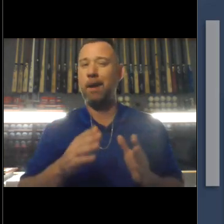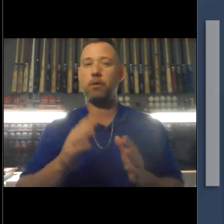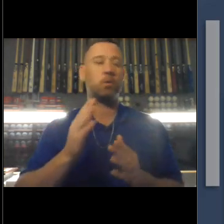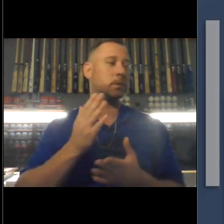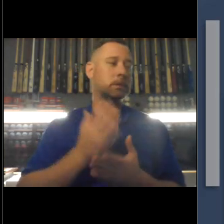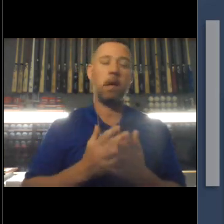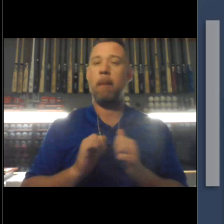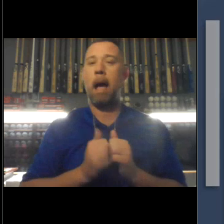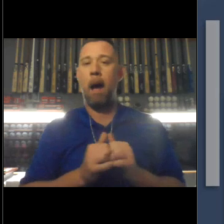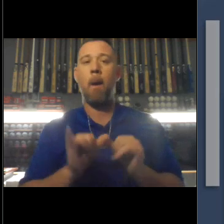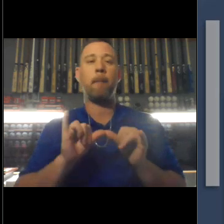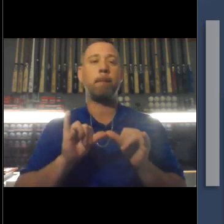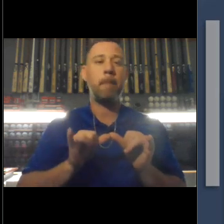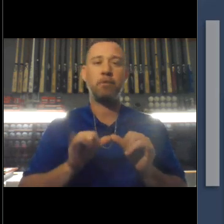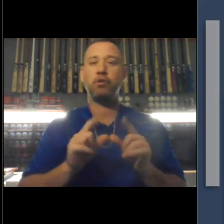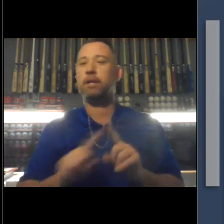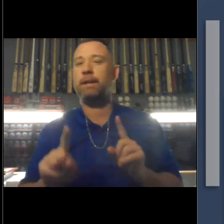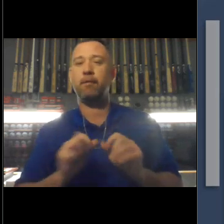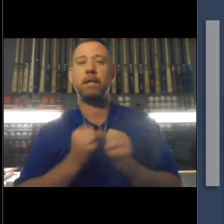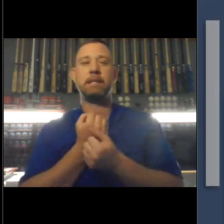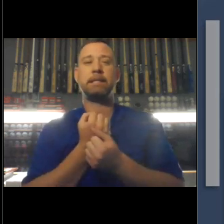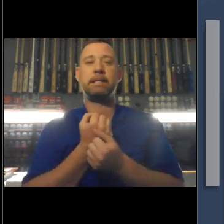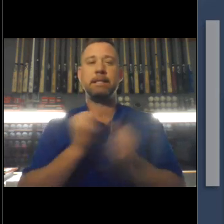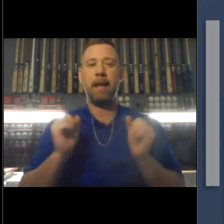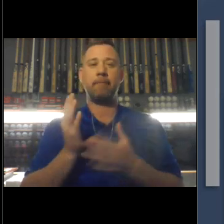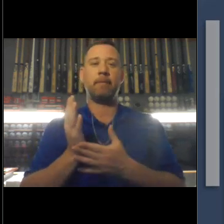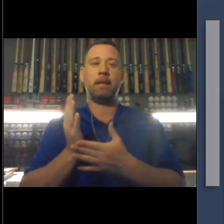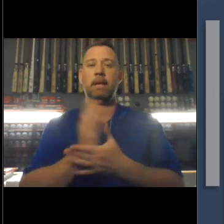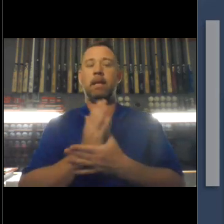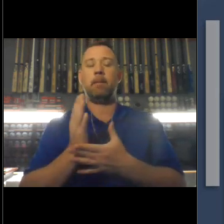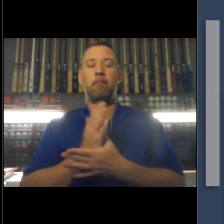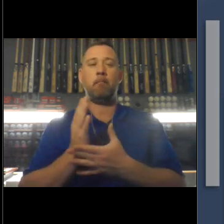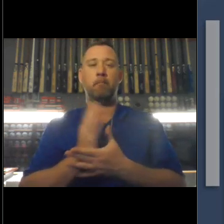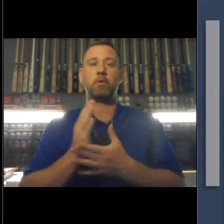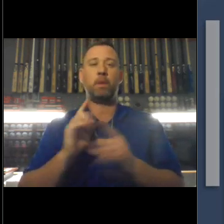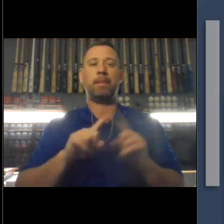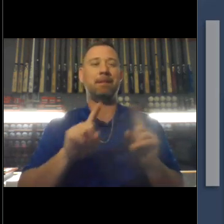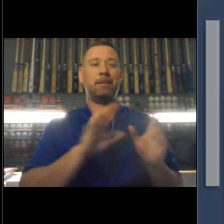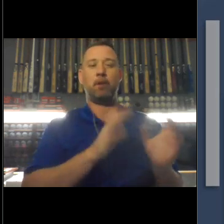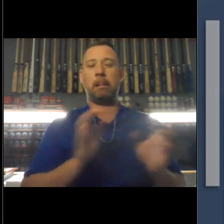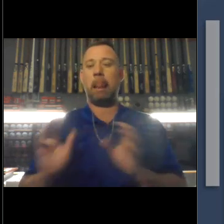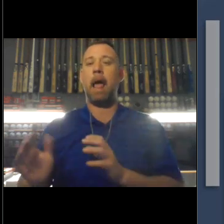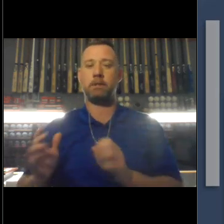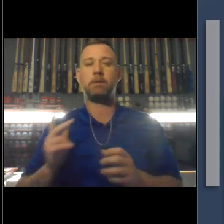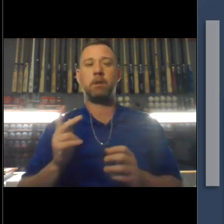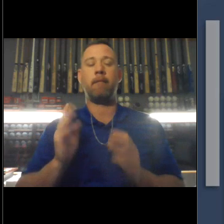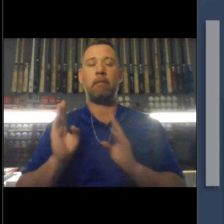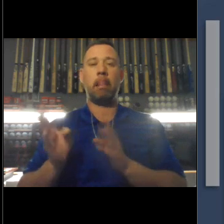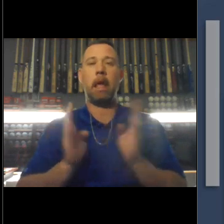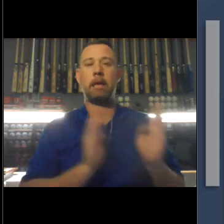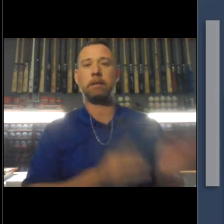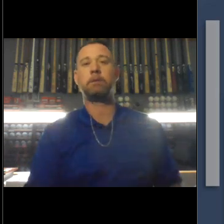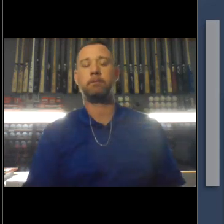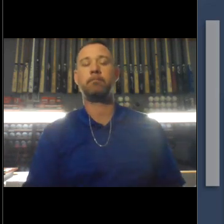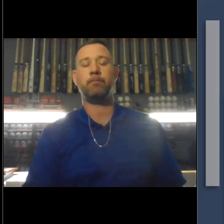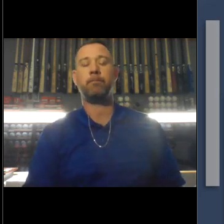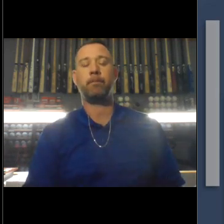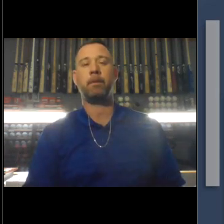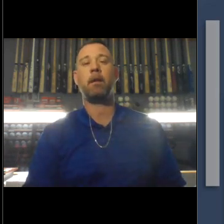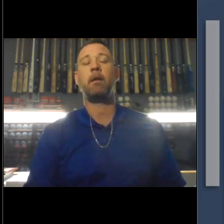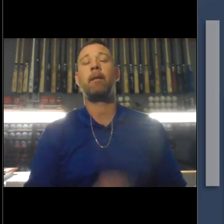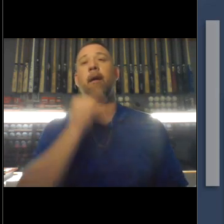somewhat measure the difference in safety between the different classes of bike lanes. And if I could just